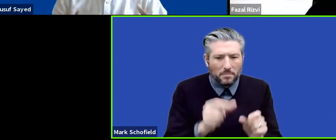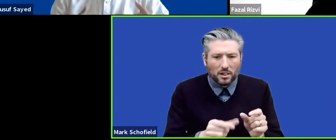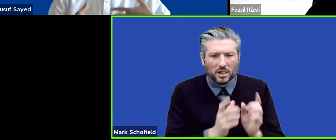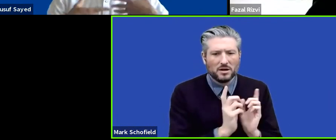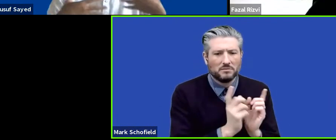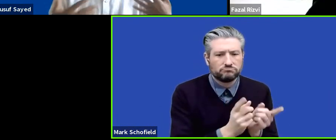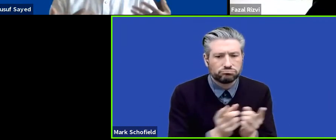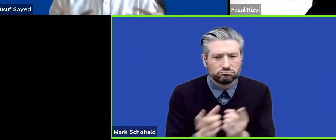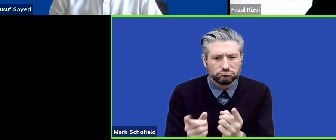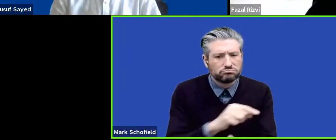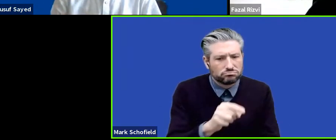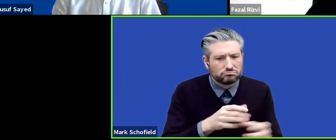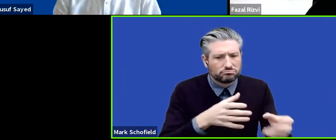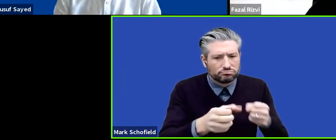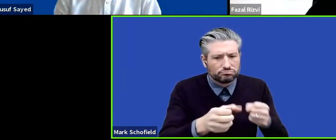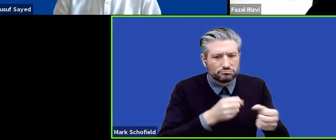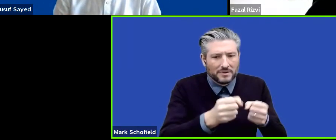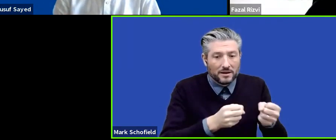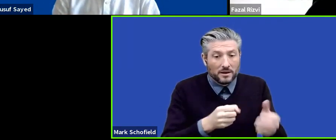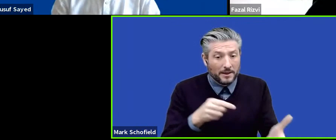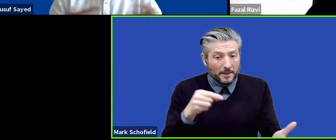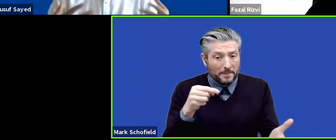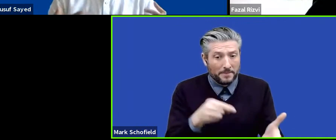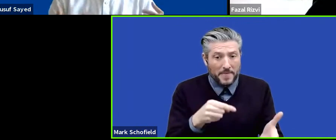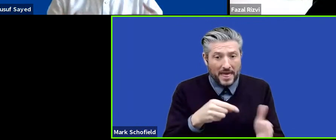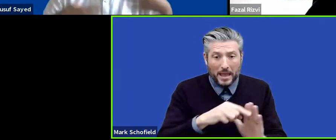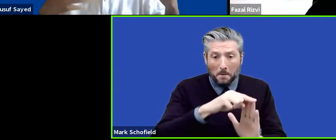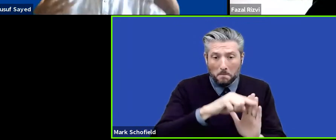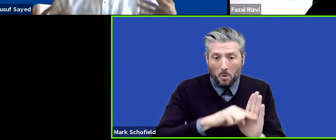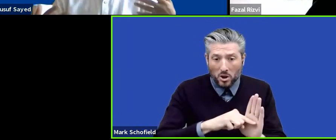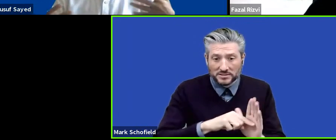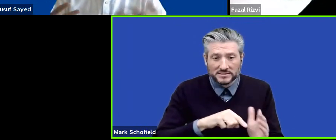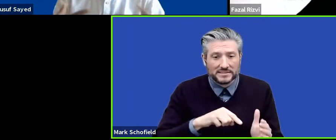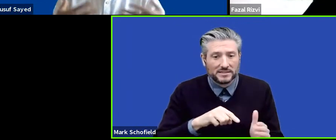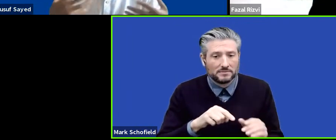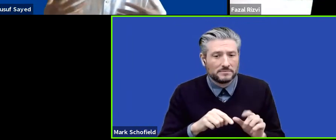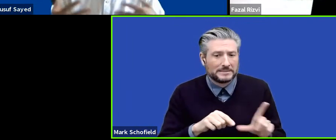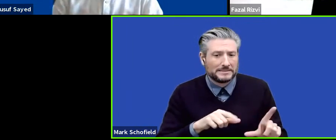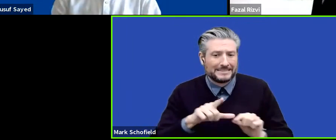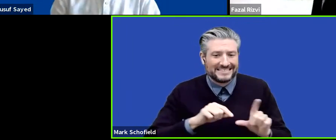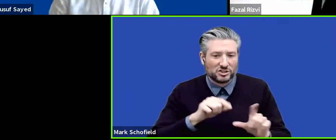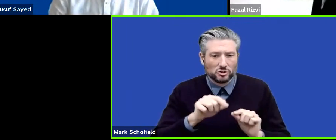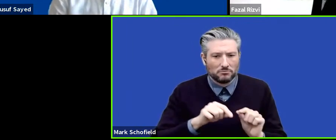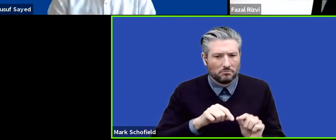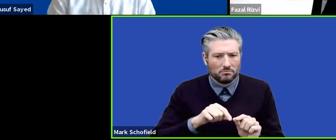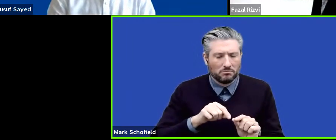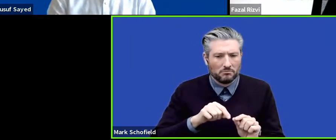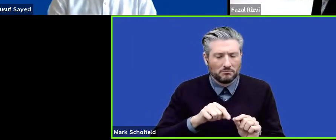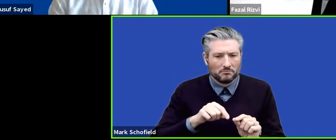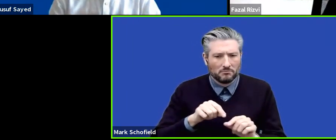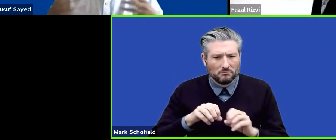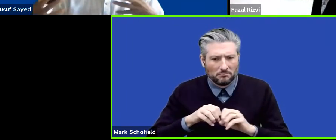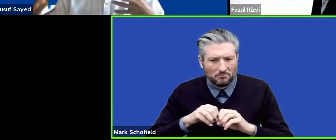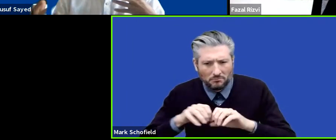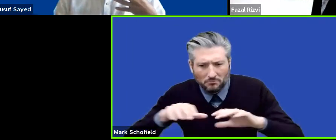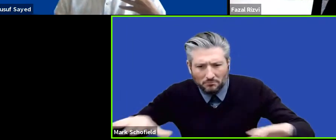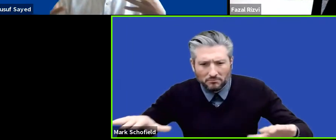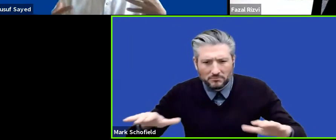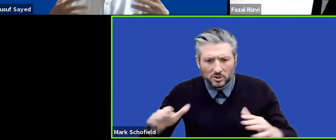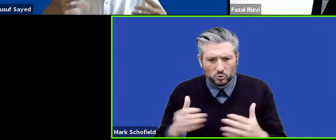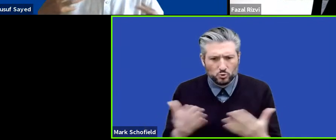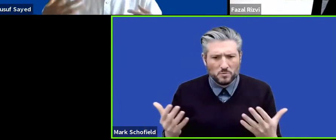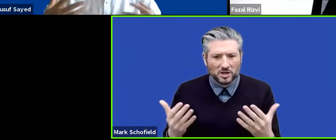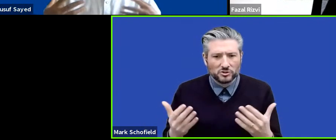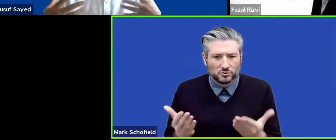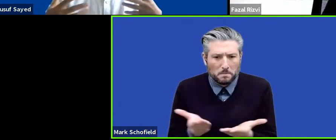make decisions or stray into the public space. For example, in the paper we talk about the